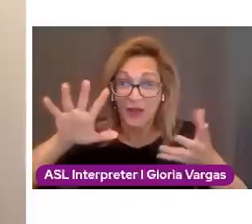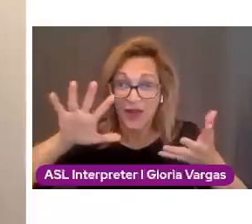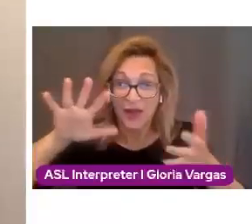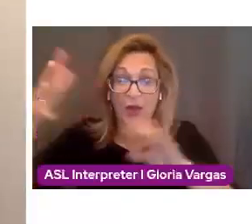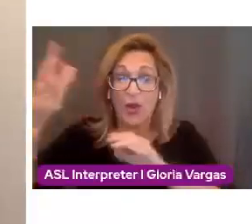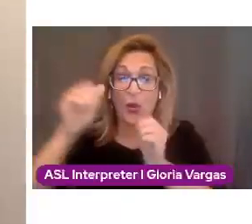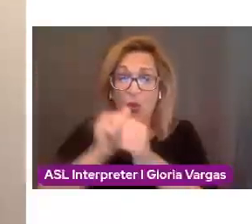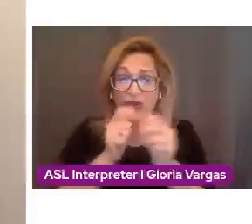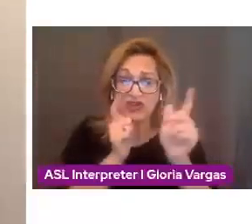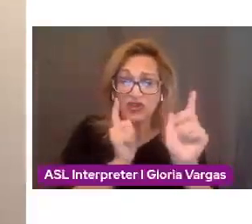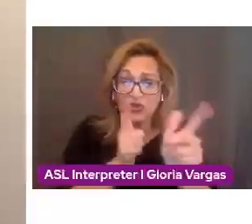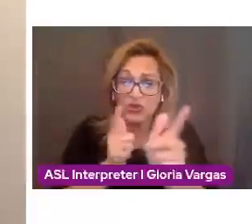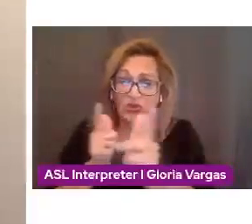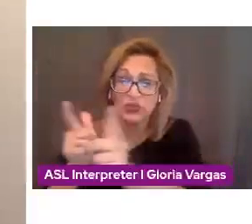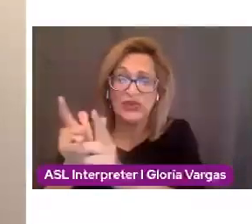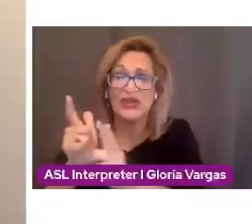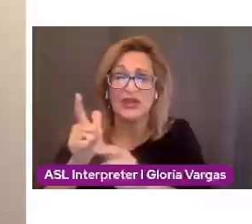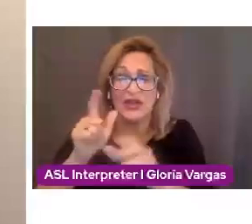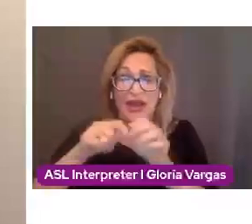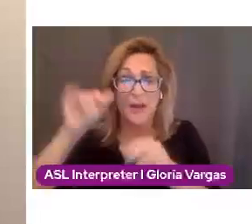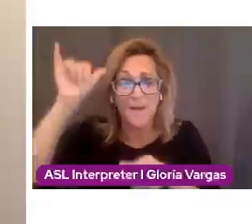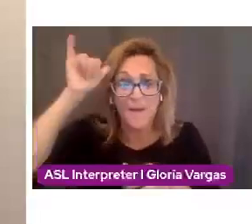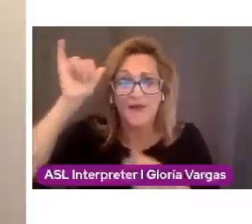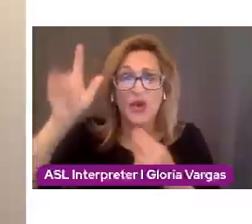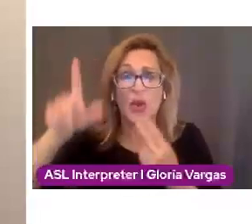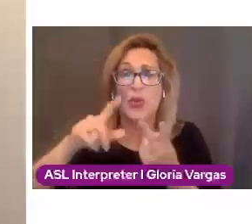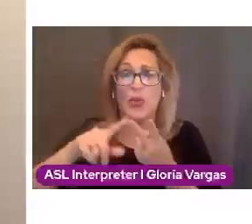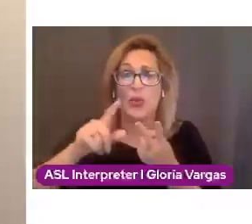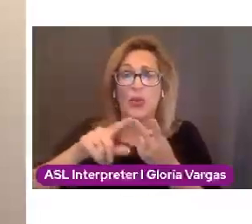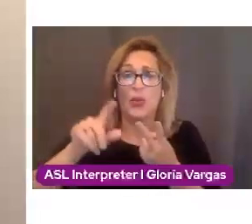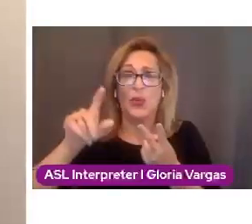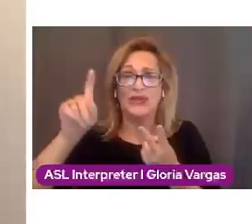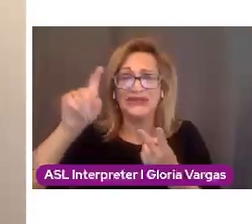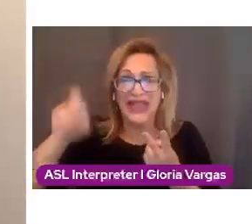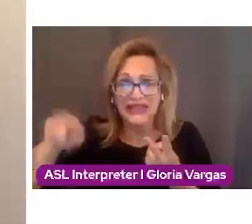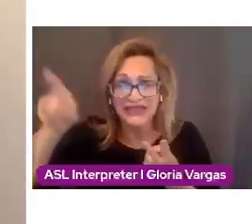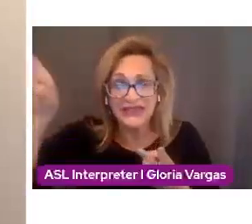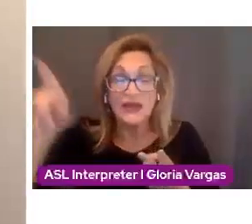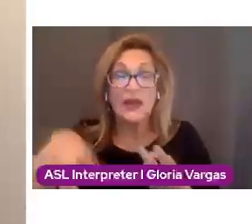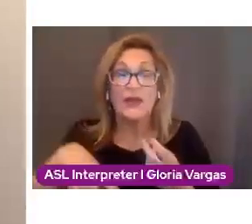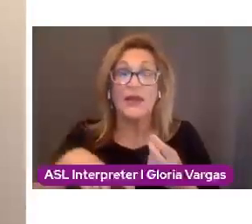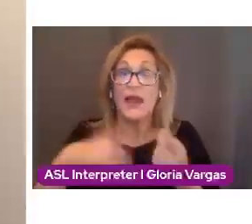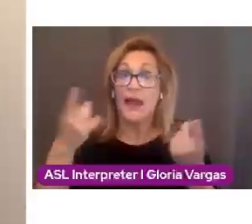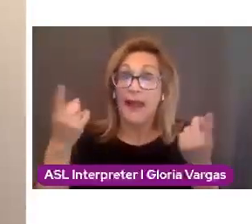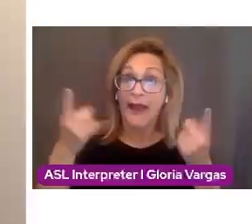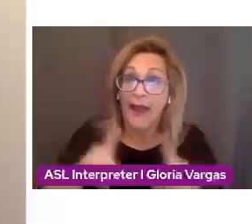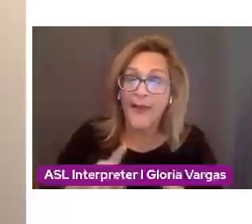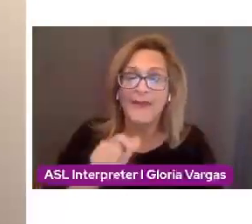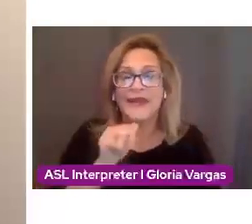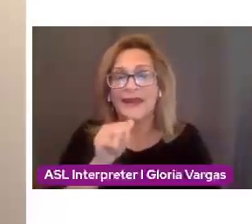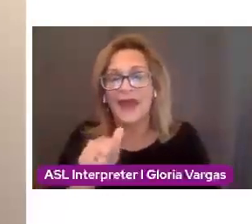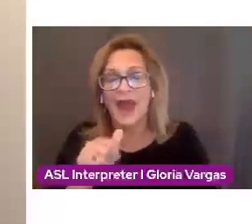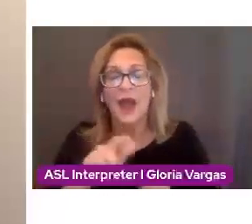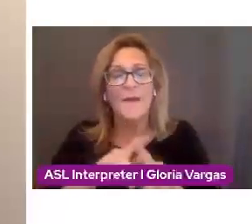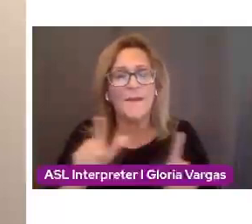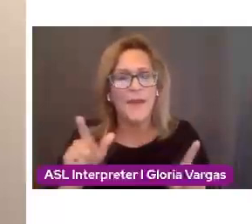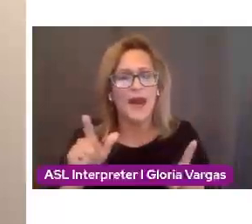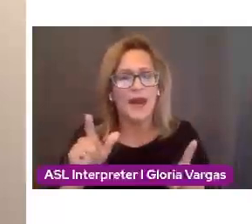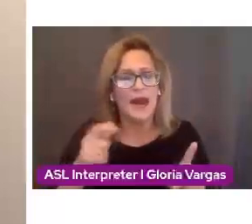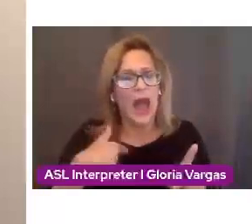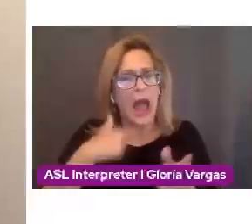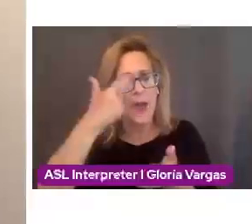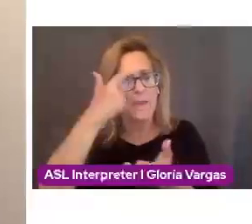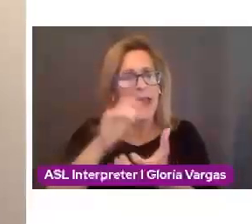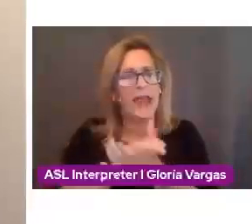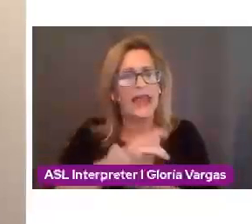and it just didn't happen. Again, all of this is rumored, but I believe in the credibility of the Post reporting here.